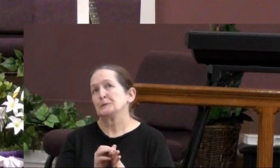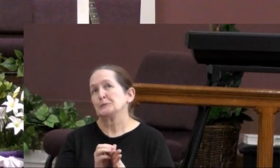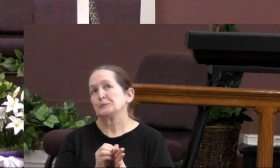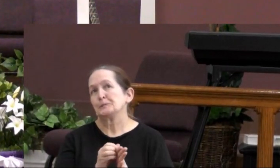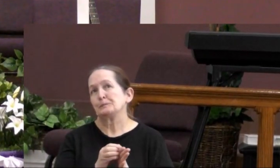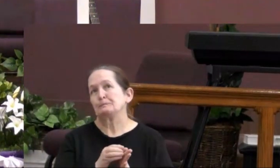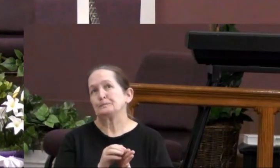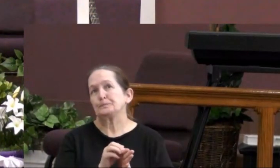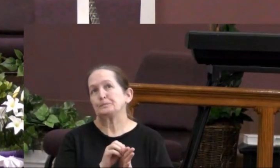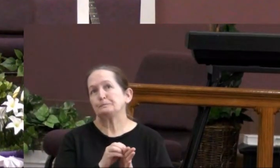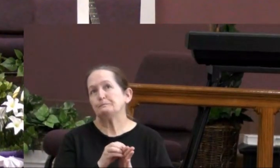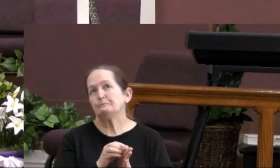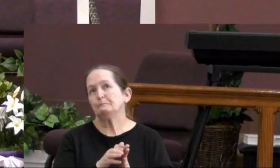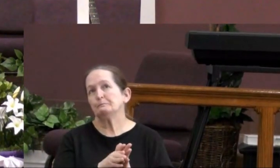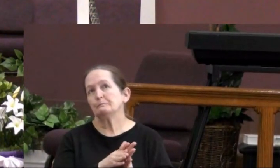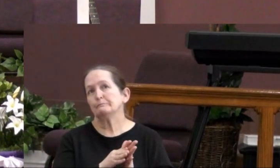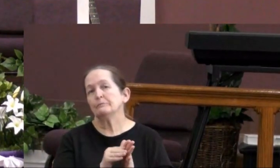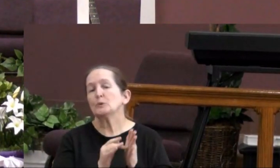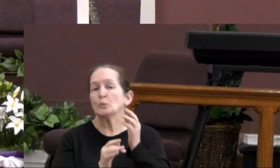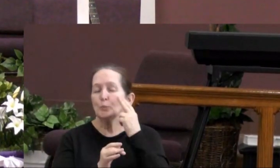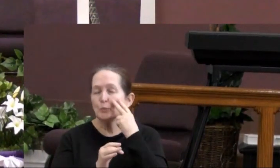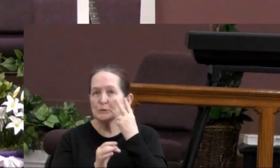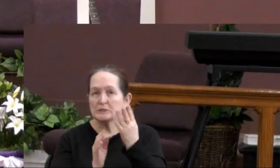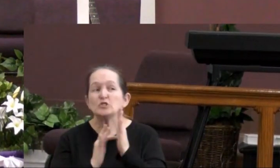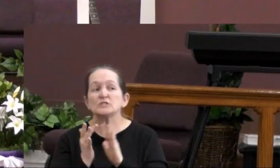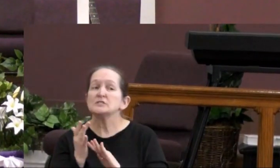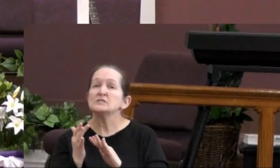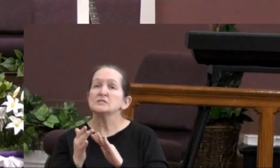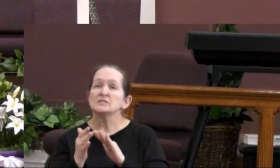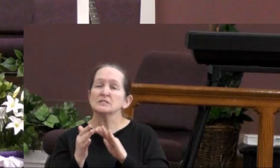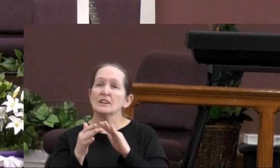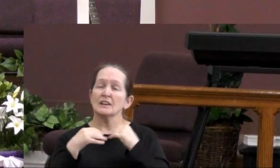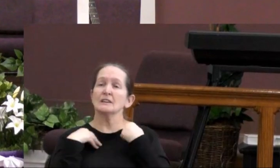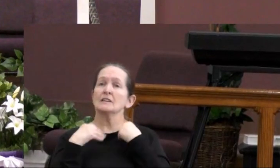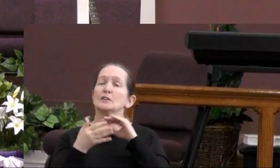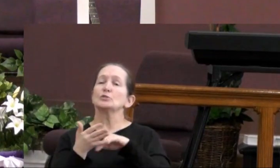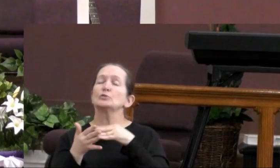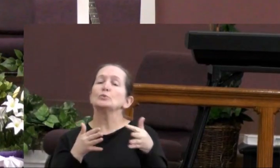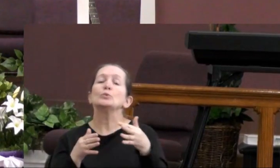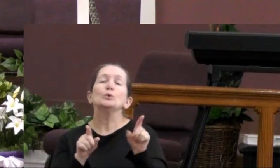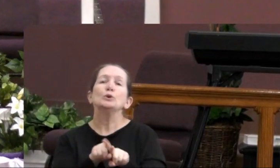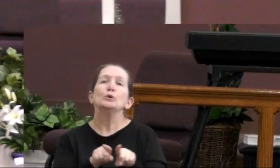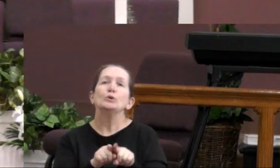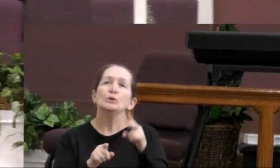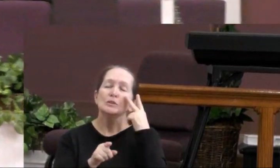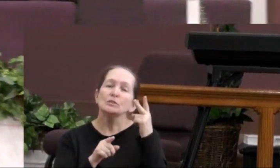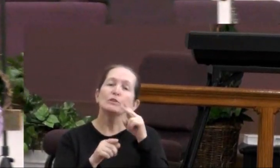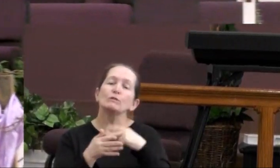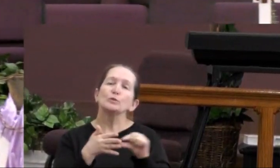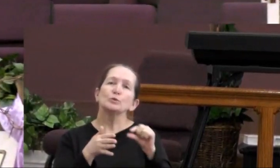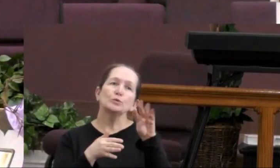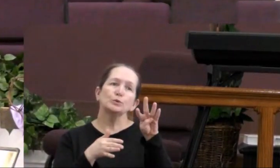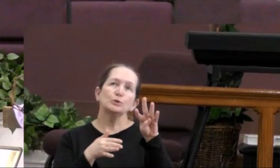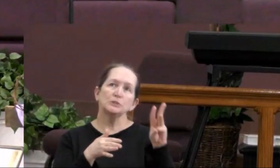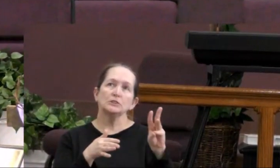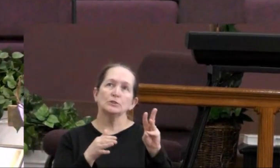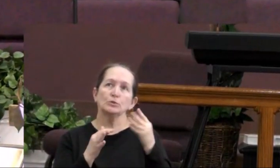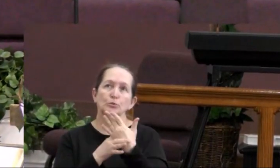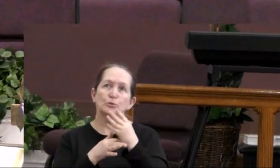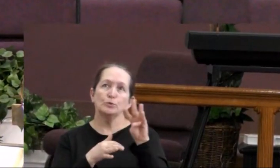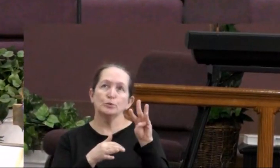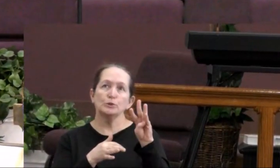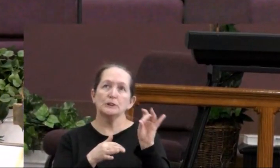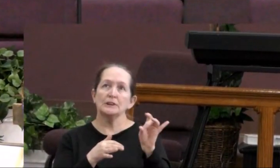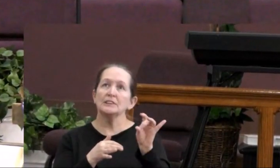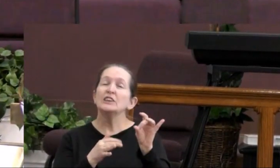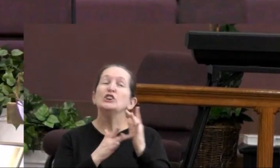So we see that Jesus is on a schedule. We also see in verse 46 and through 48